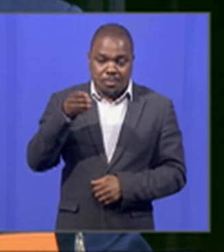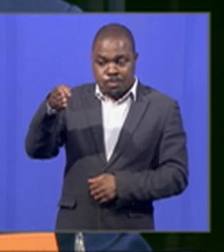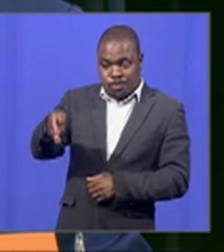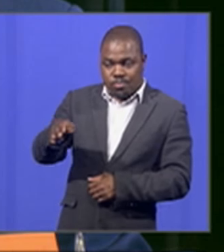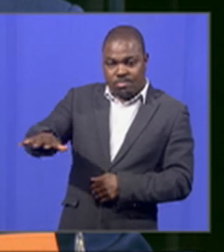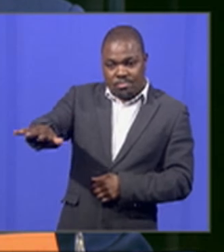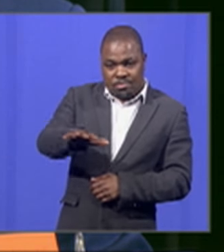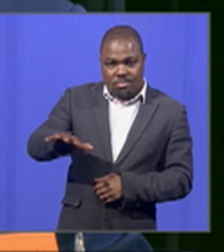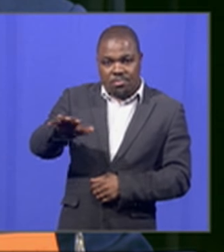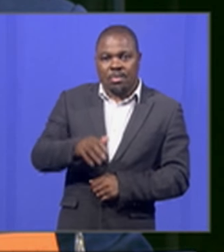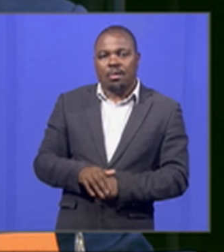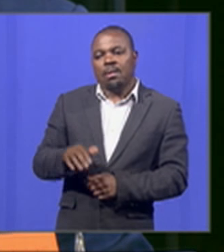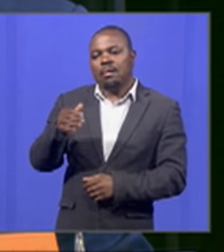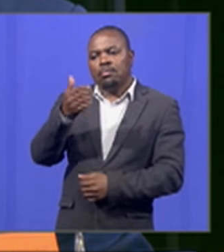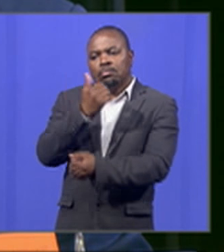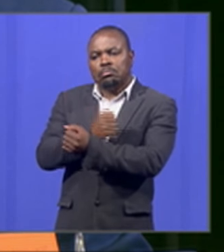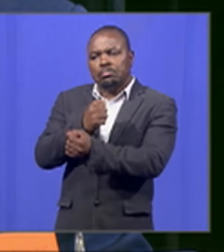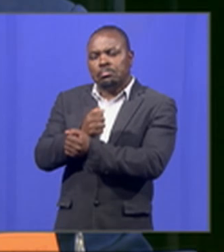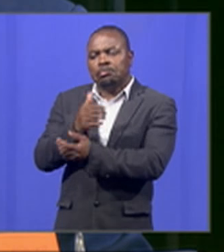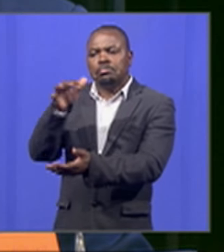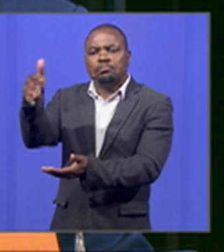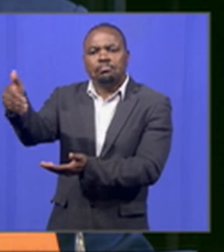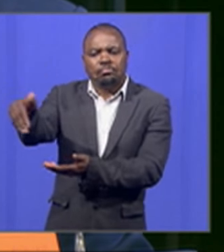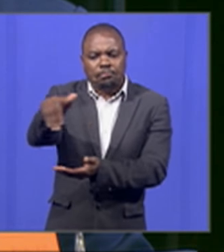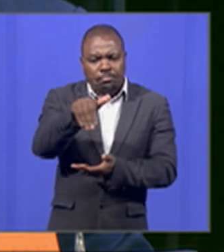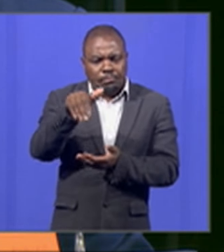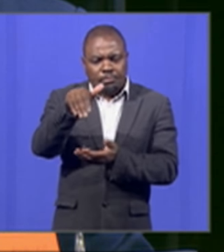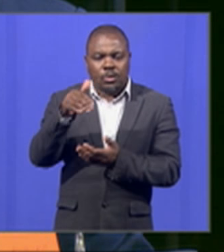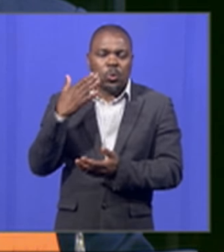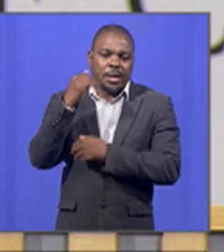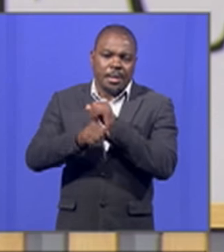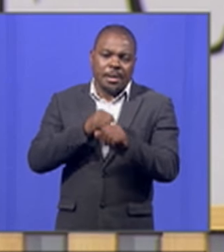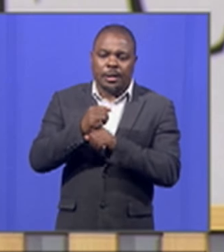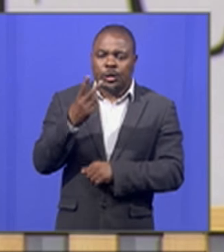lefelong la go thupšwa ga diokobatši kgweding ya Mosegamanye